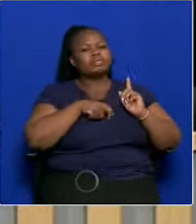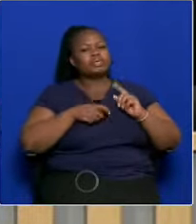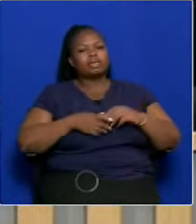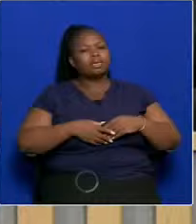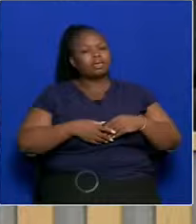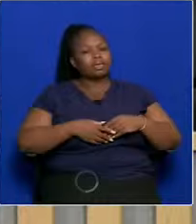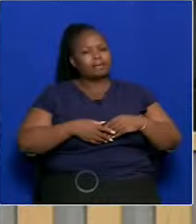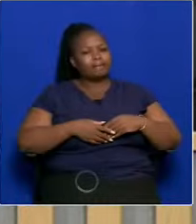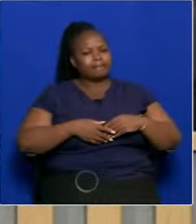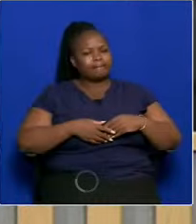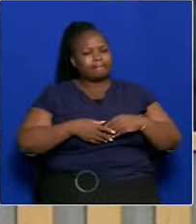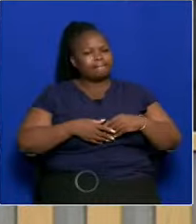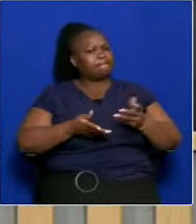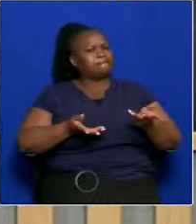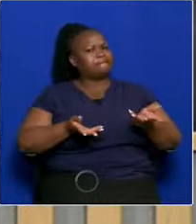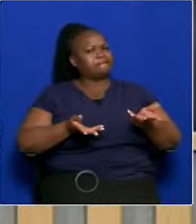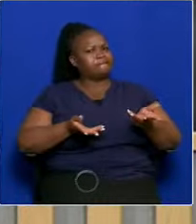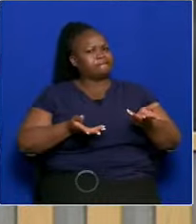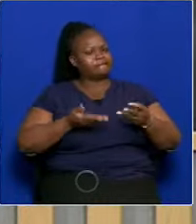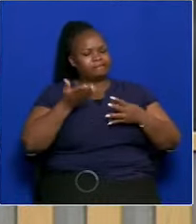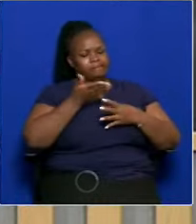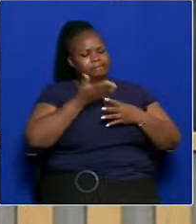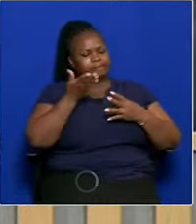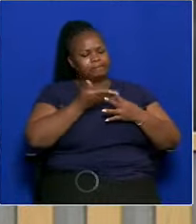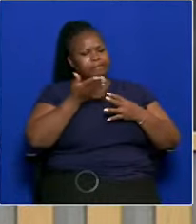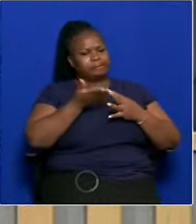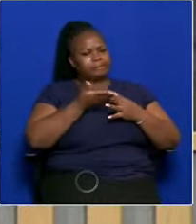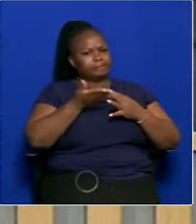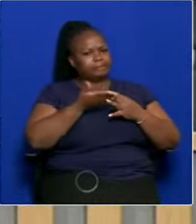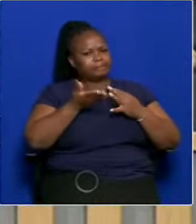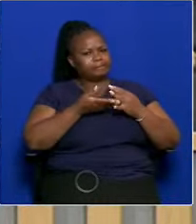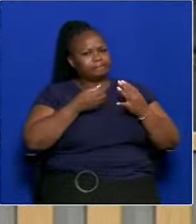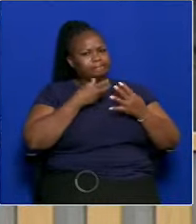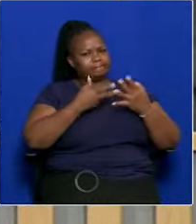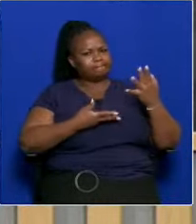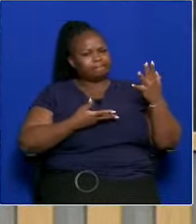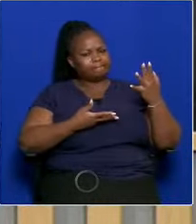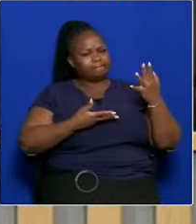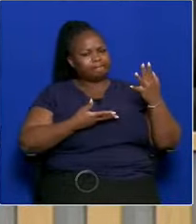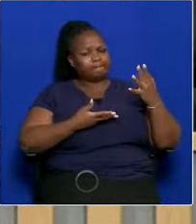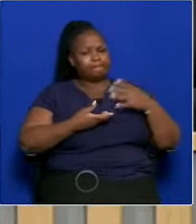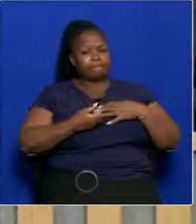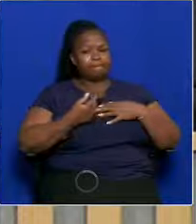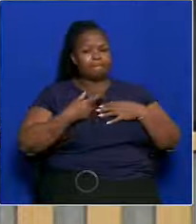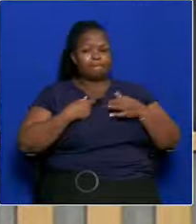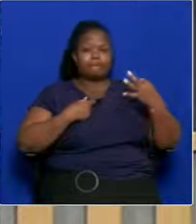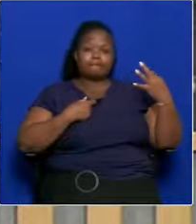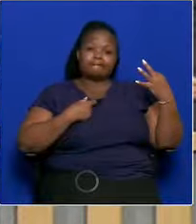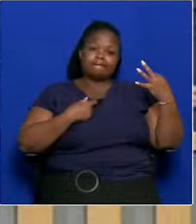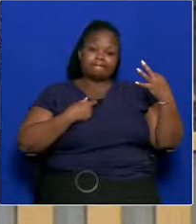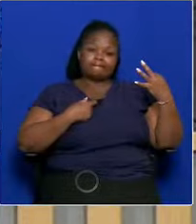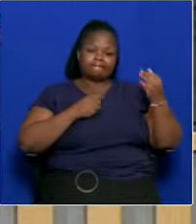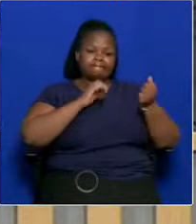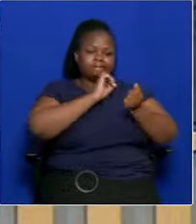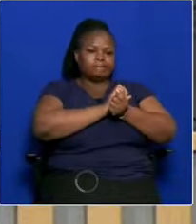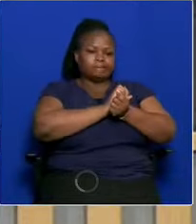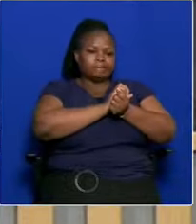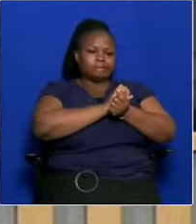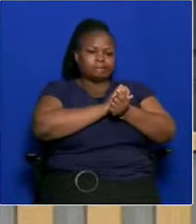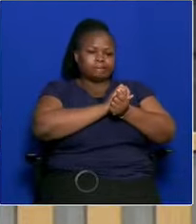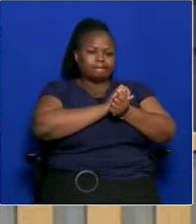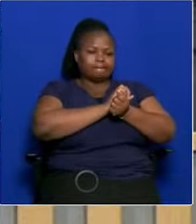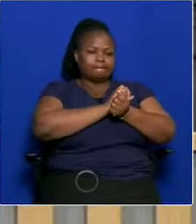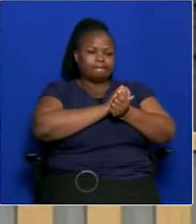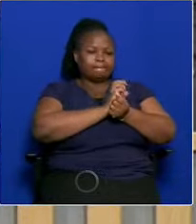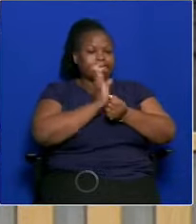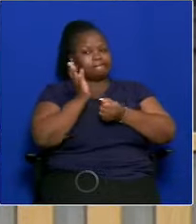in all these cases you have indicated. The only 3 which he was arrested now, which is going court, and then